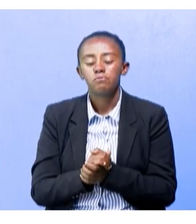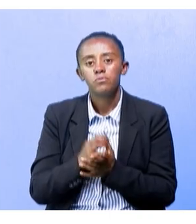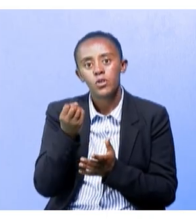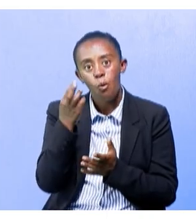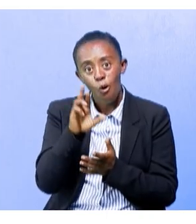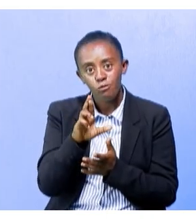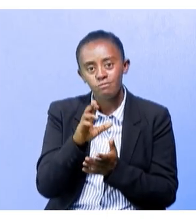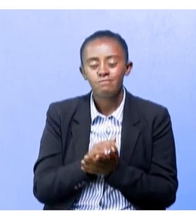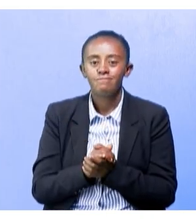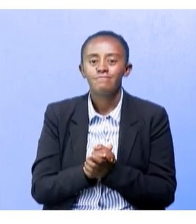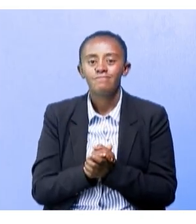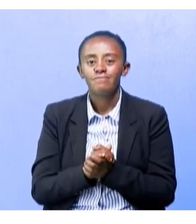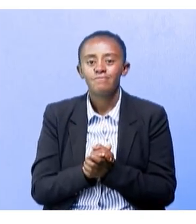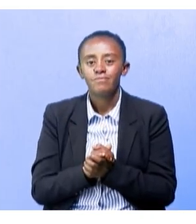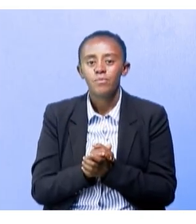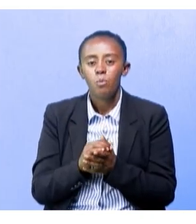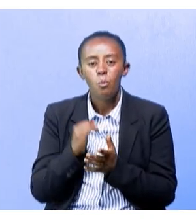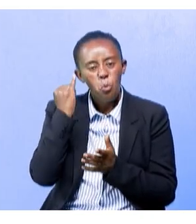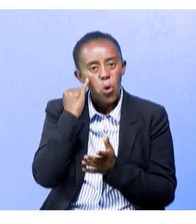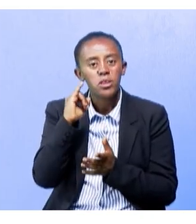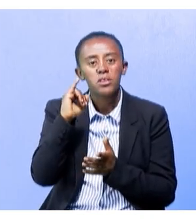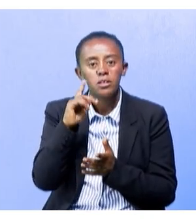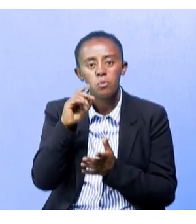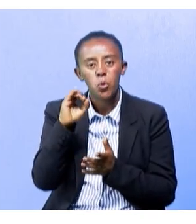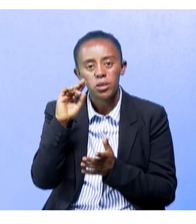Or point.